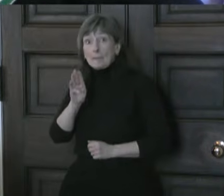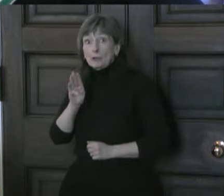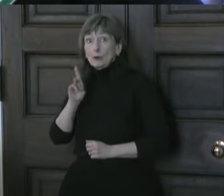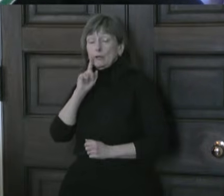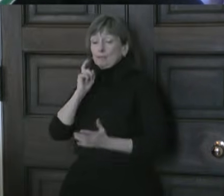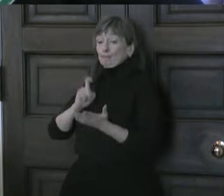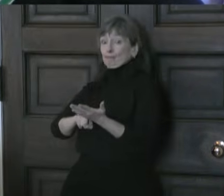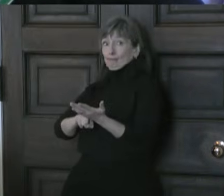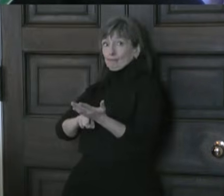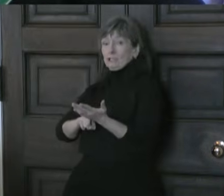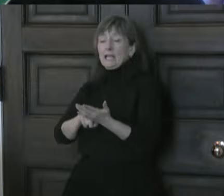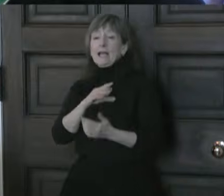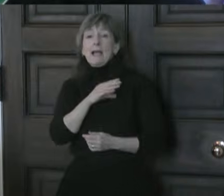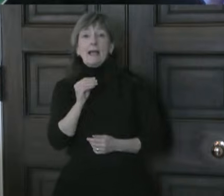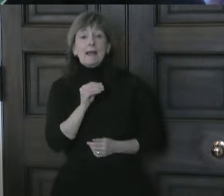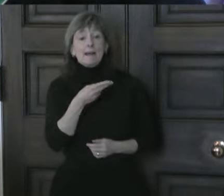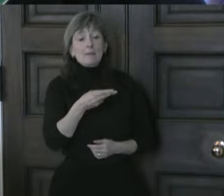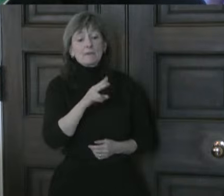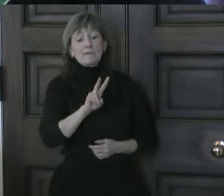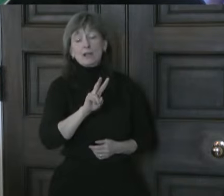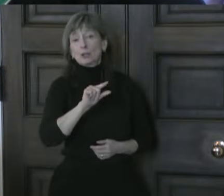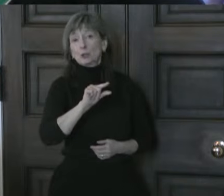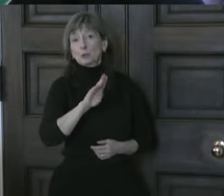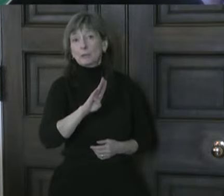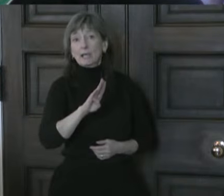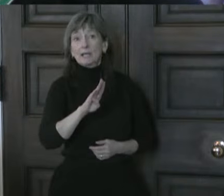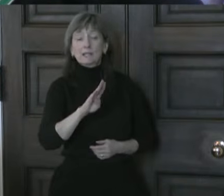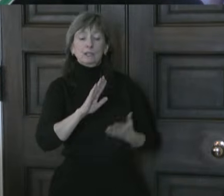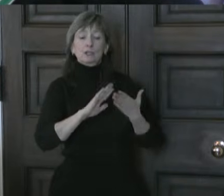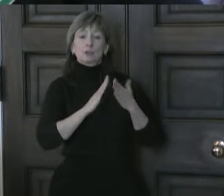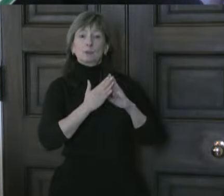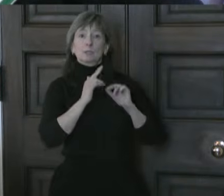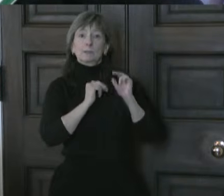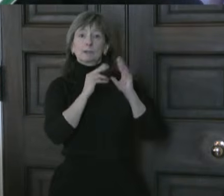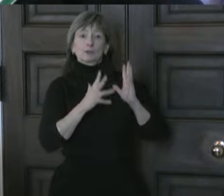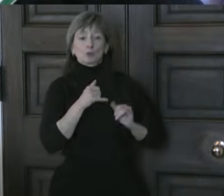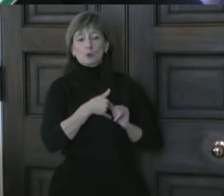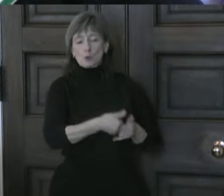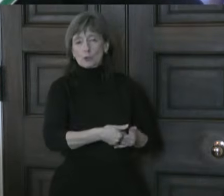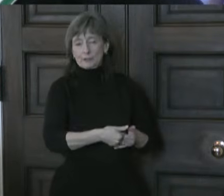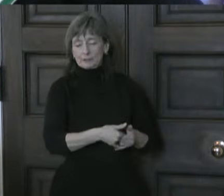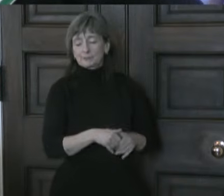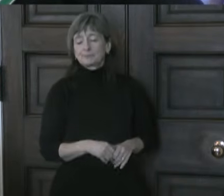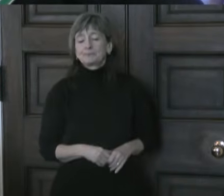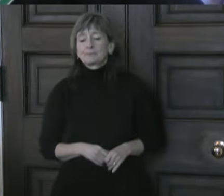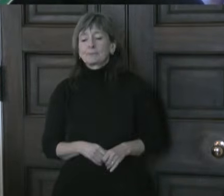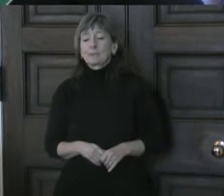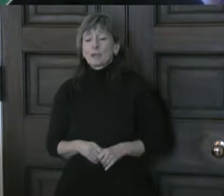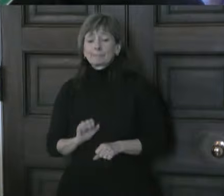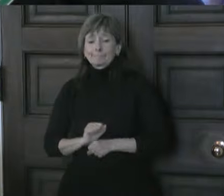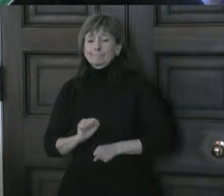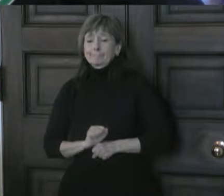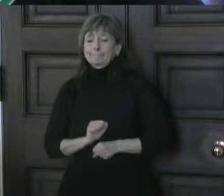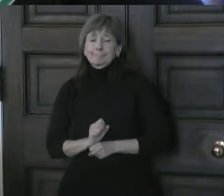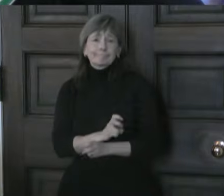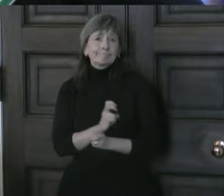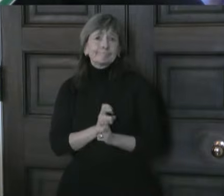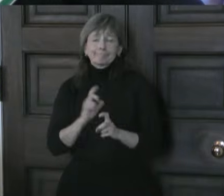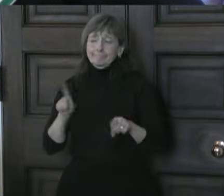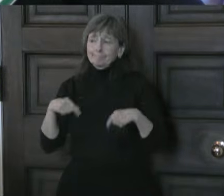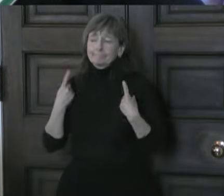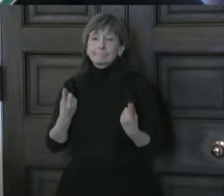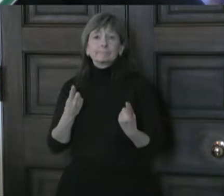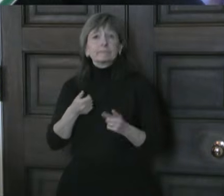Distinction and the Town of Happy Valley Goose Bay's Community Builder Award. Through her tireless efforts, Ms. Winters